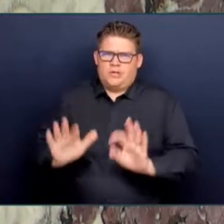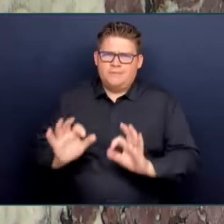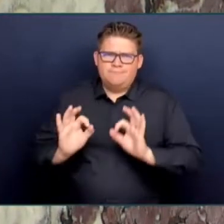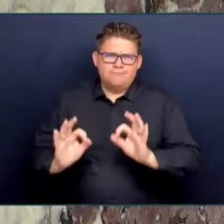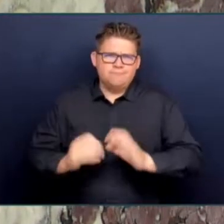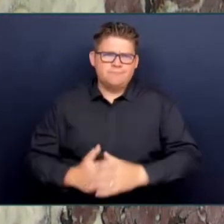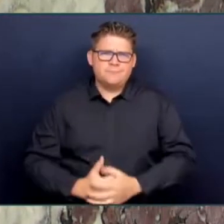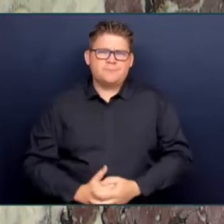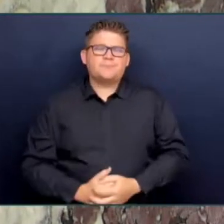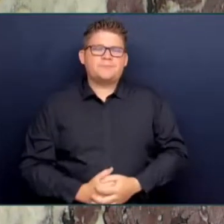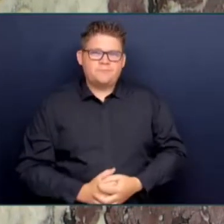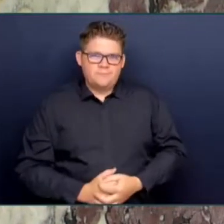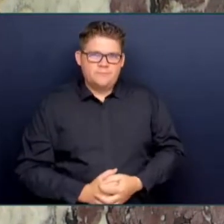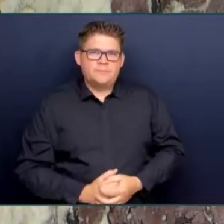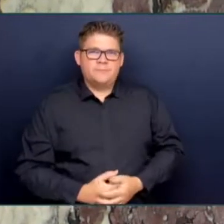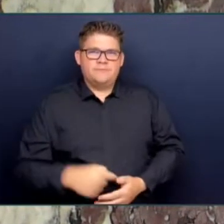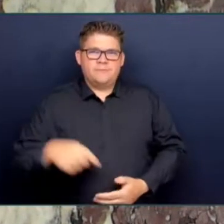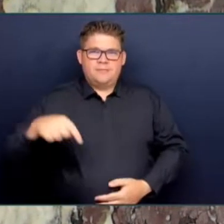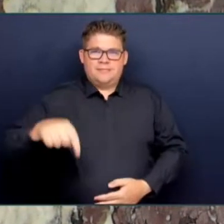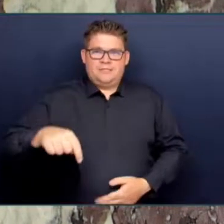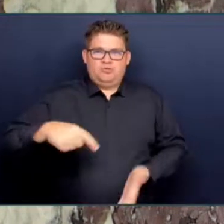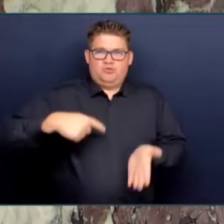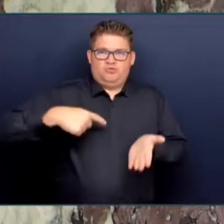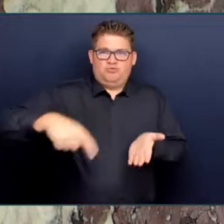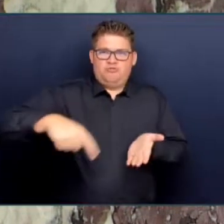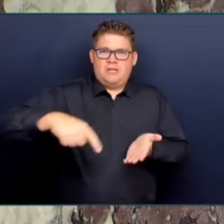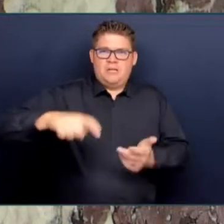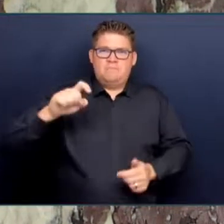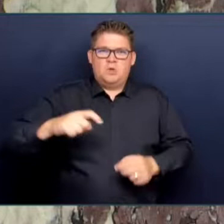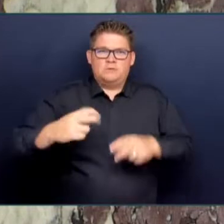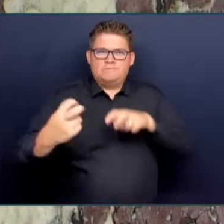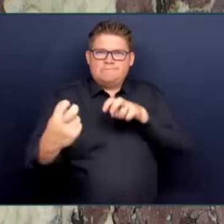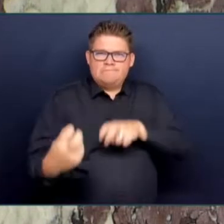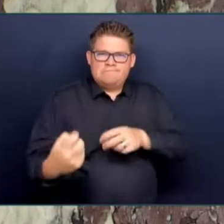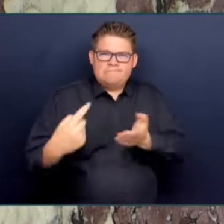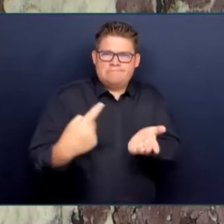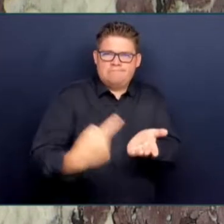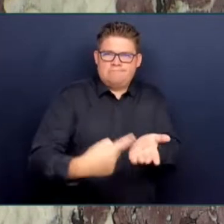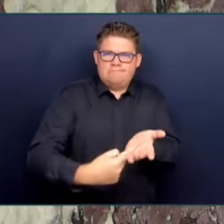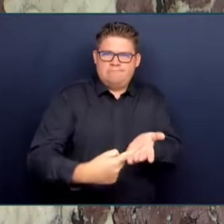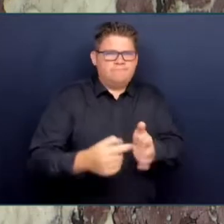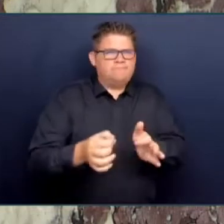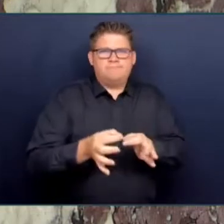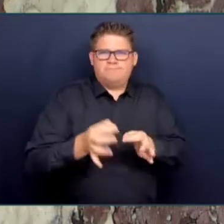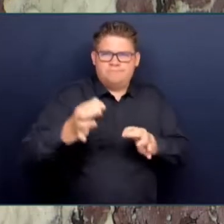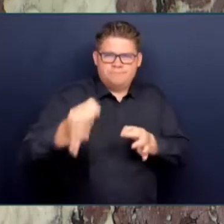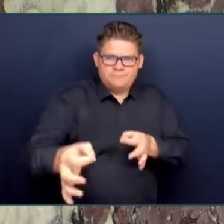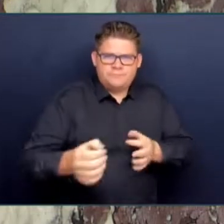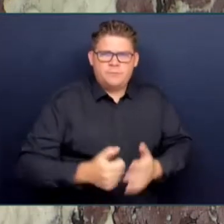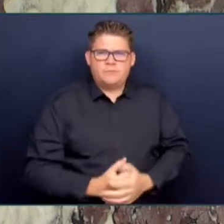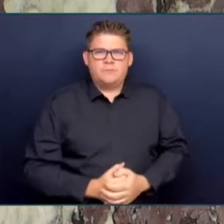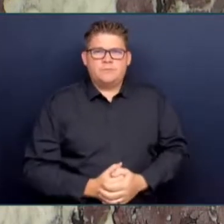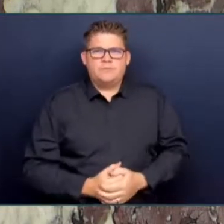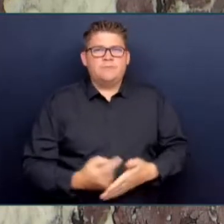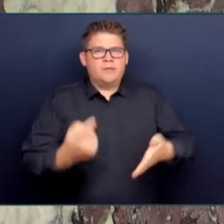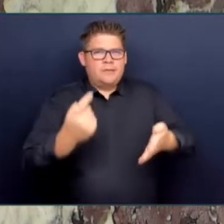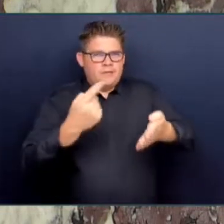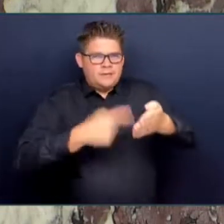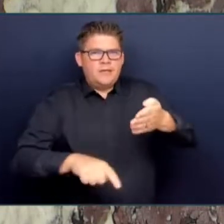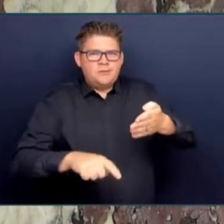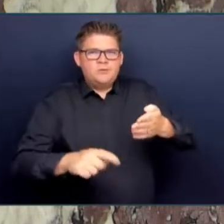it was rescheduled. I look forward to continuing our discussions at lunch next week. But to the member's